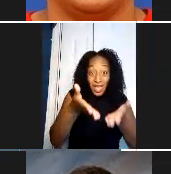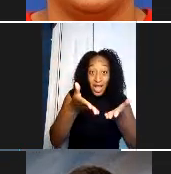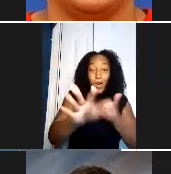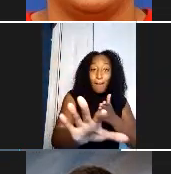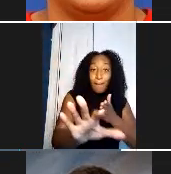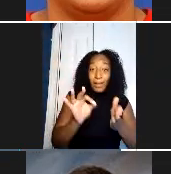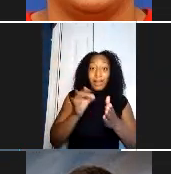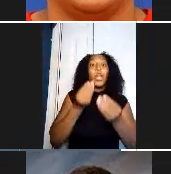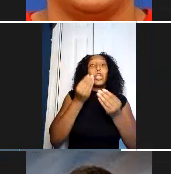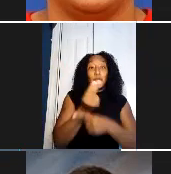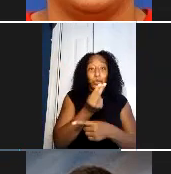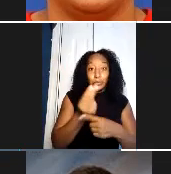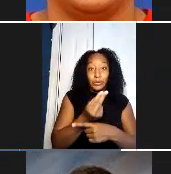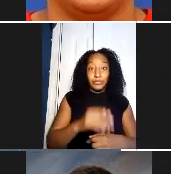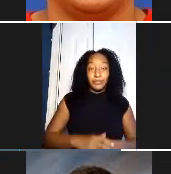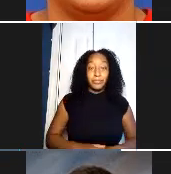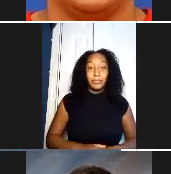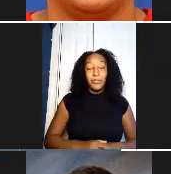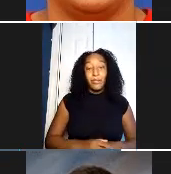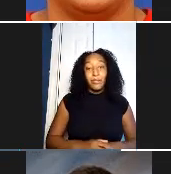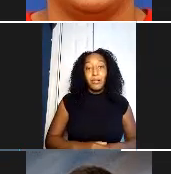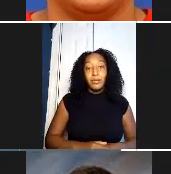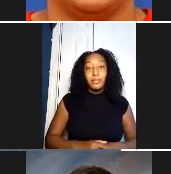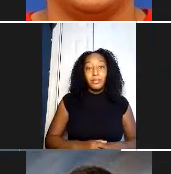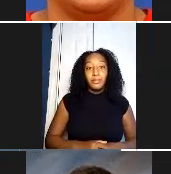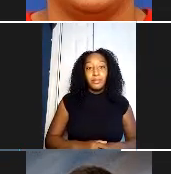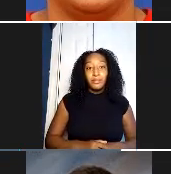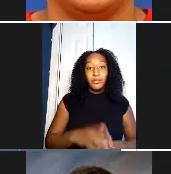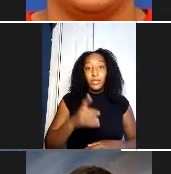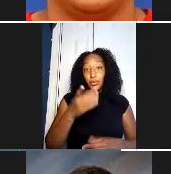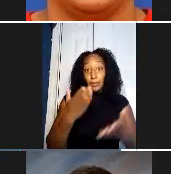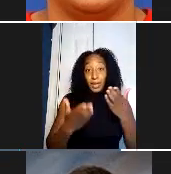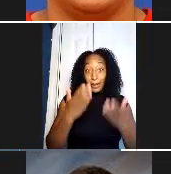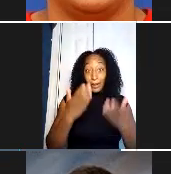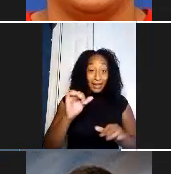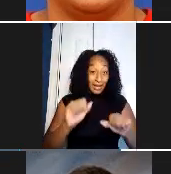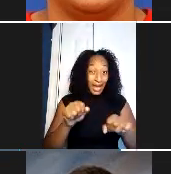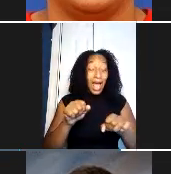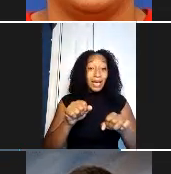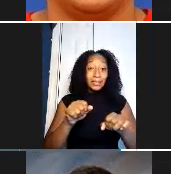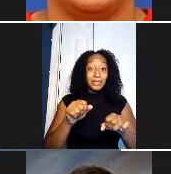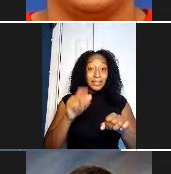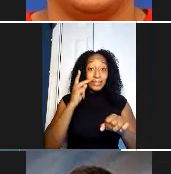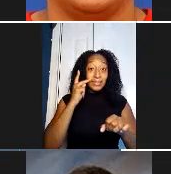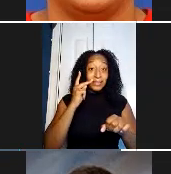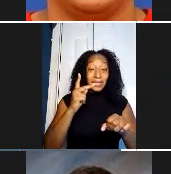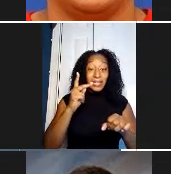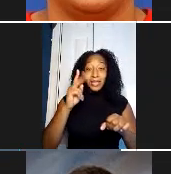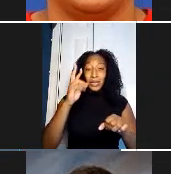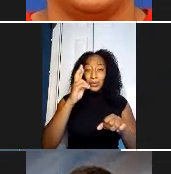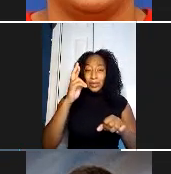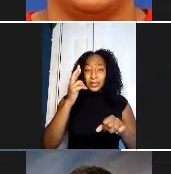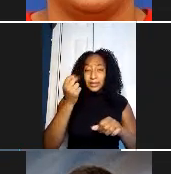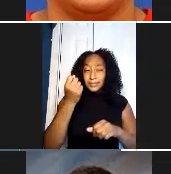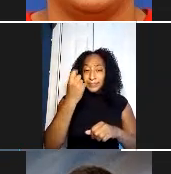as you probably can reason, when we make measurements, we don't always measure